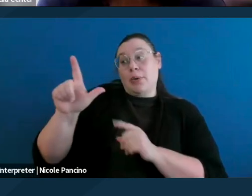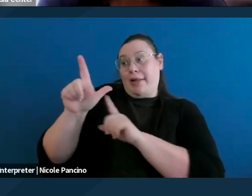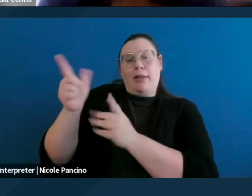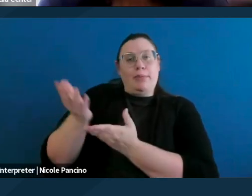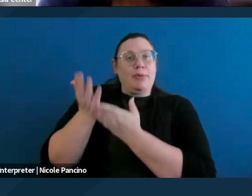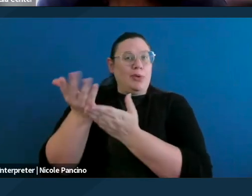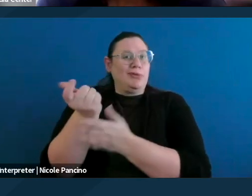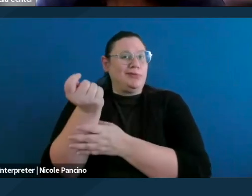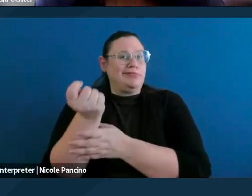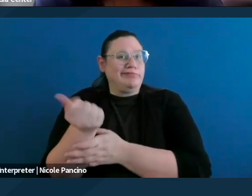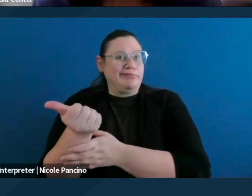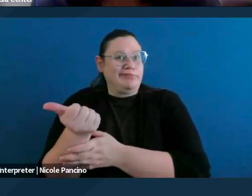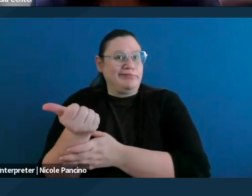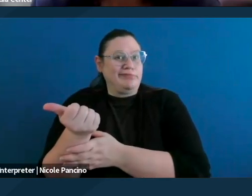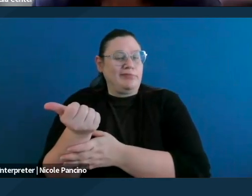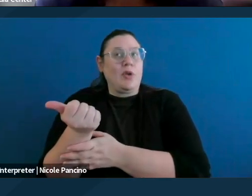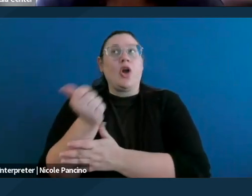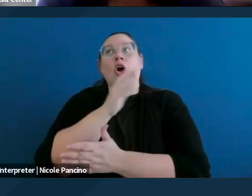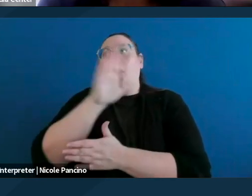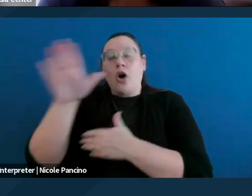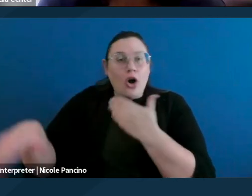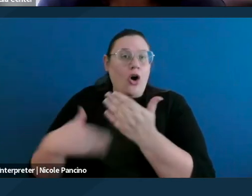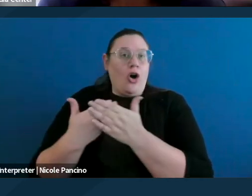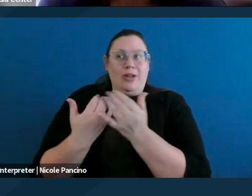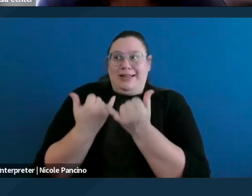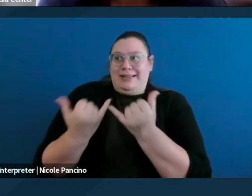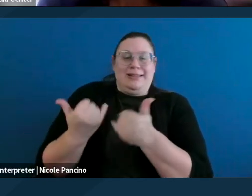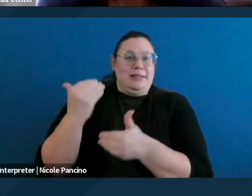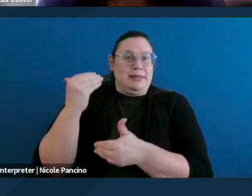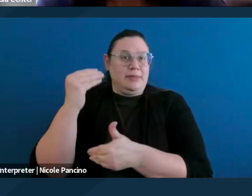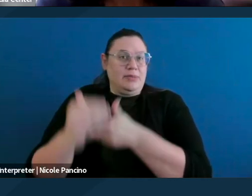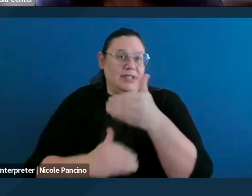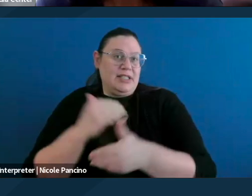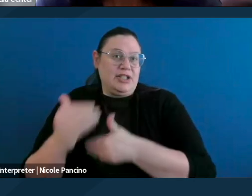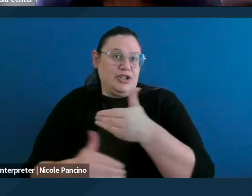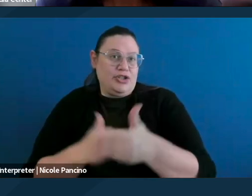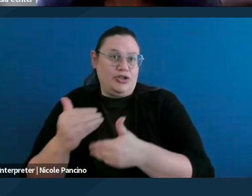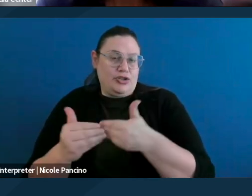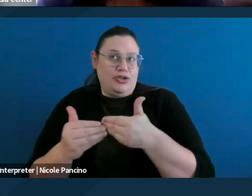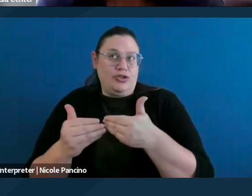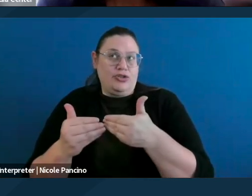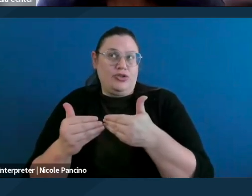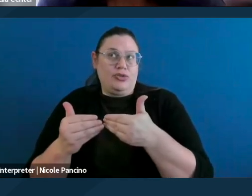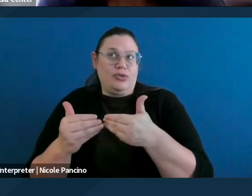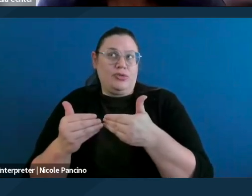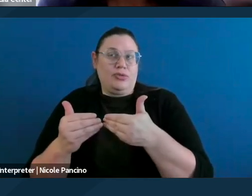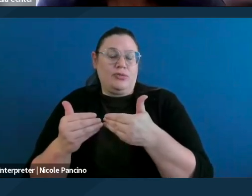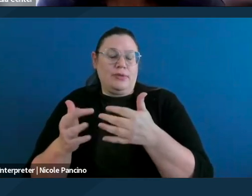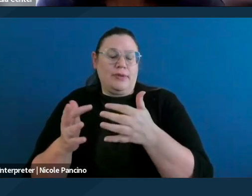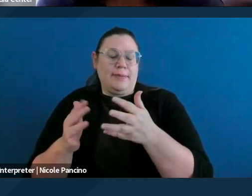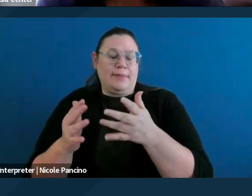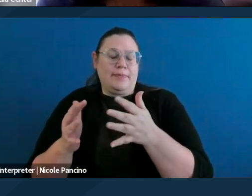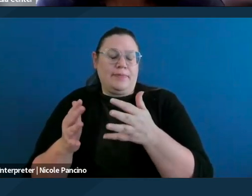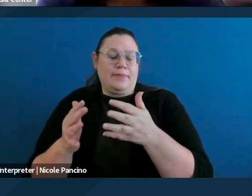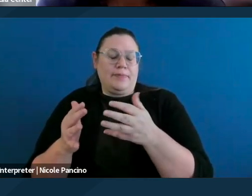to delete all of the existing procedures that cover um,